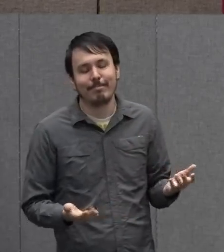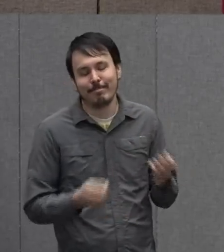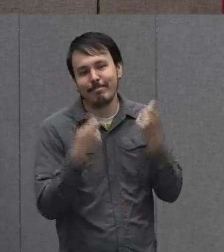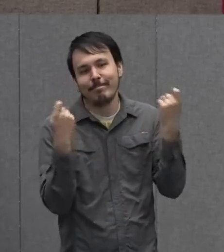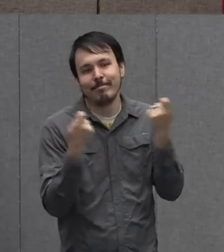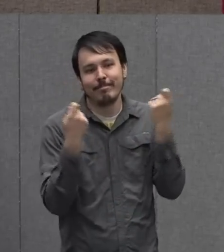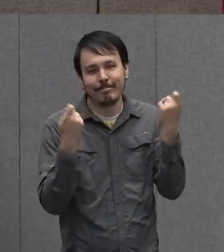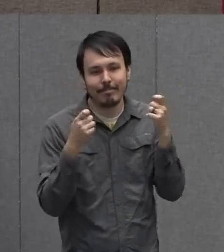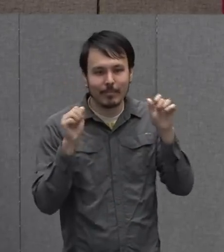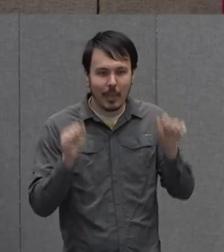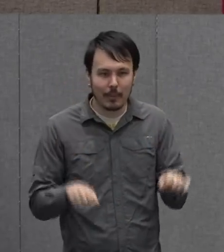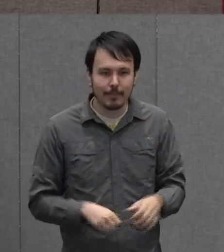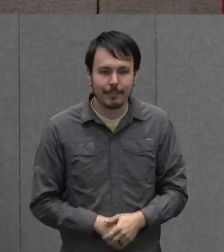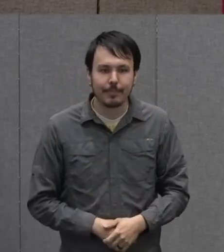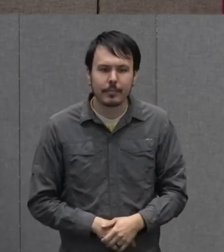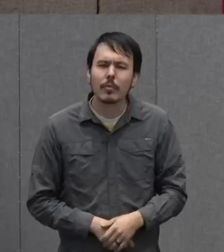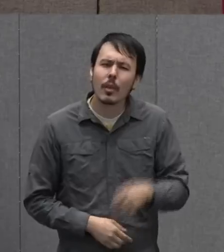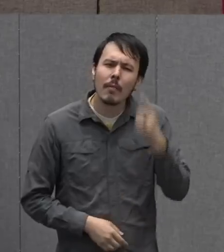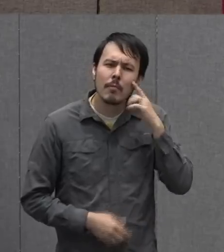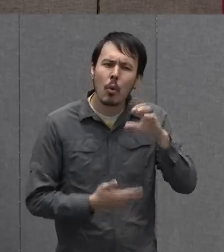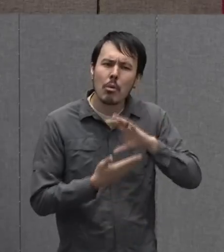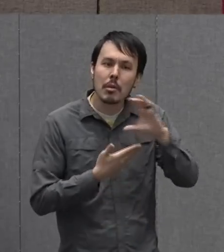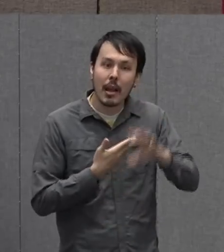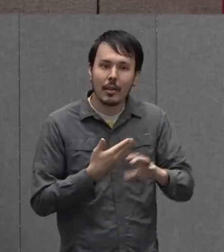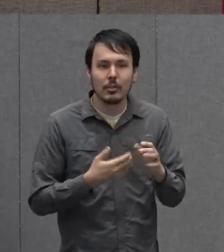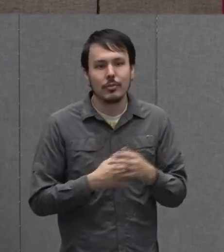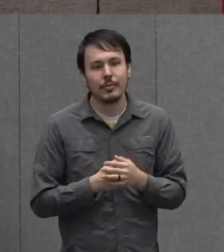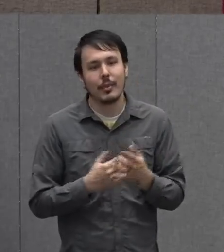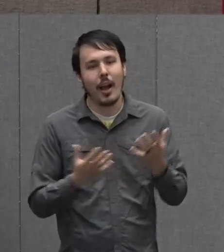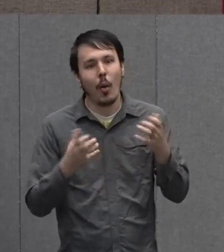calendar, I want to do some riddles.